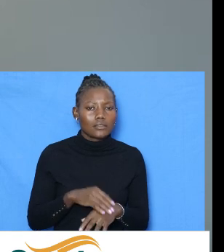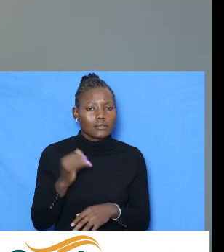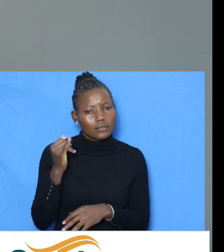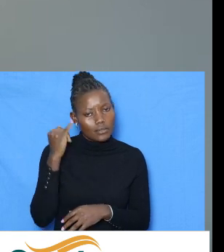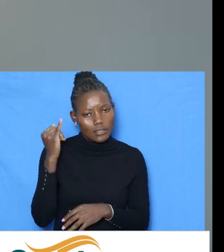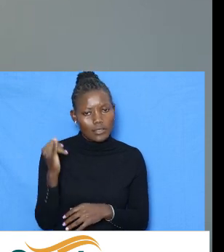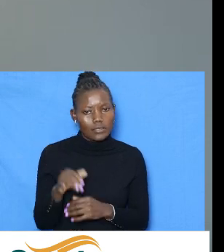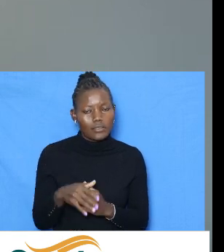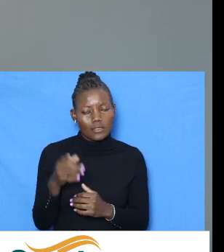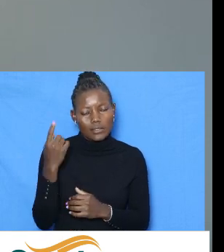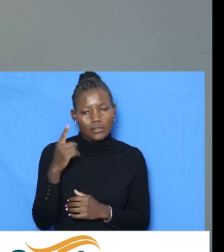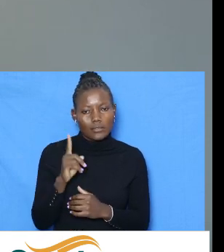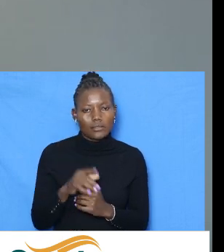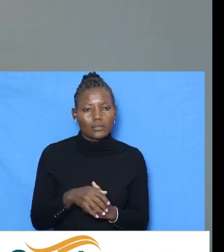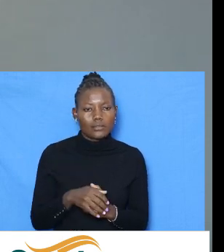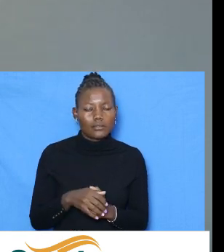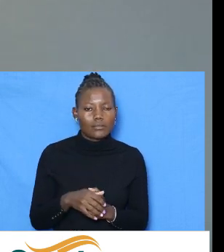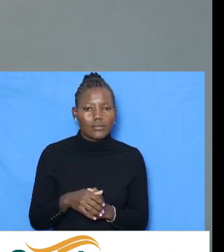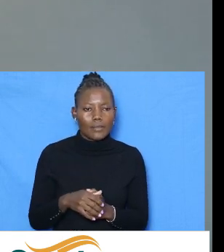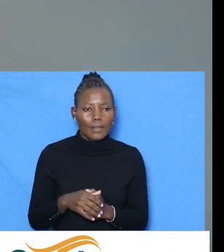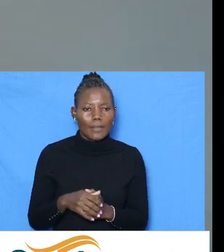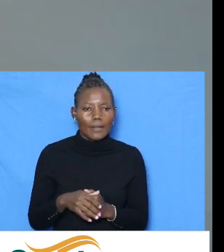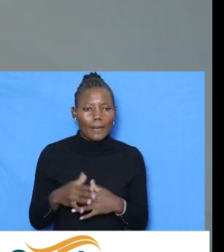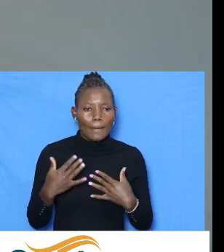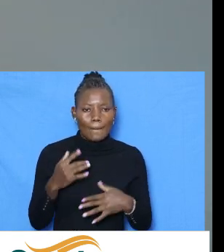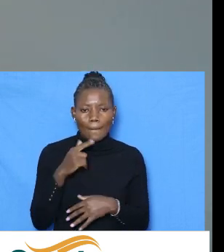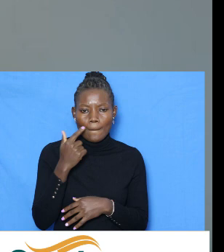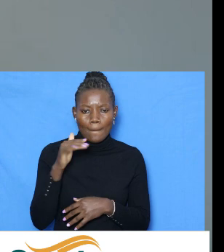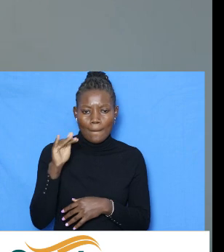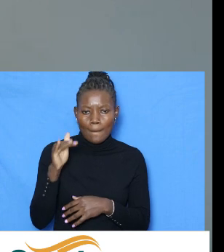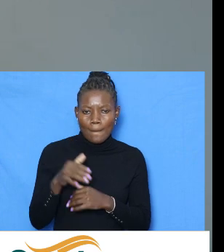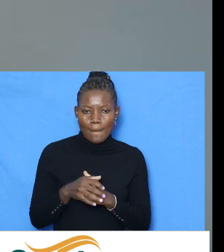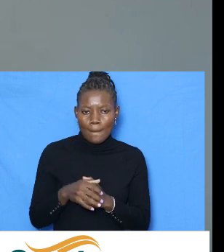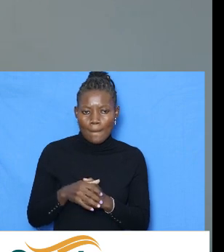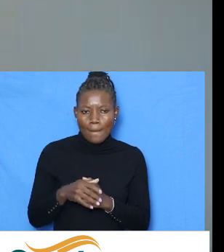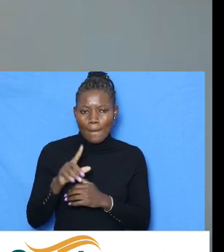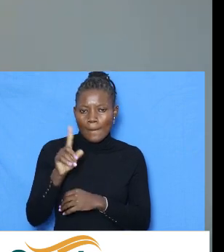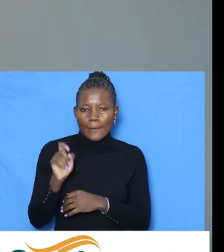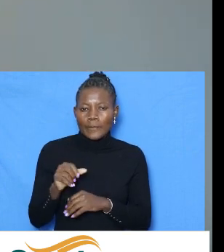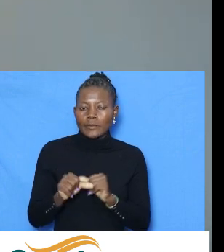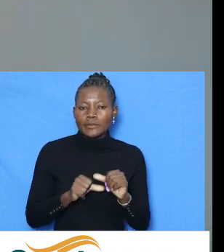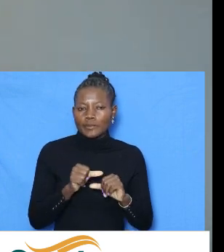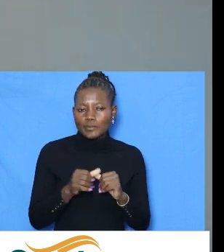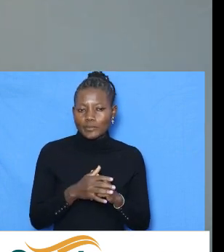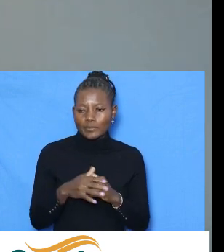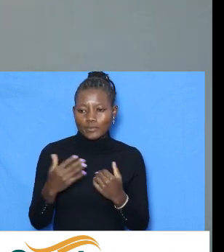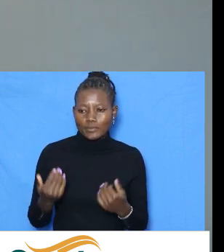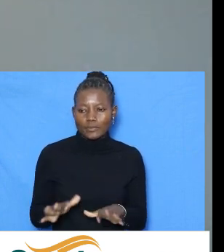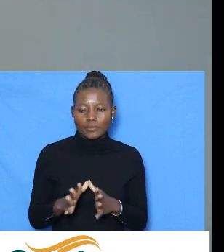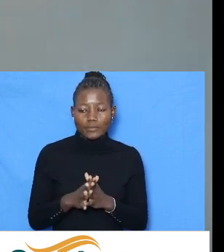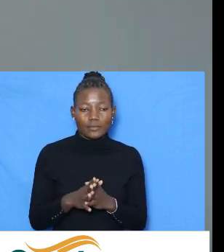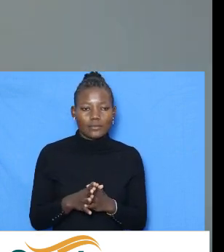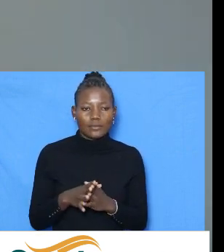add-on for the guy who asked this question about losing sweat